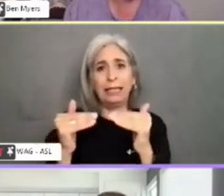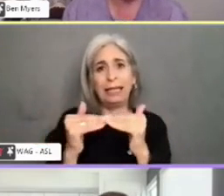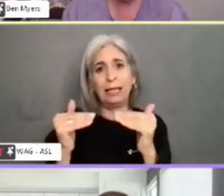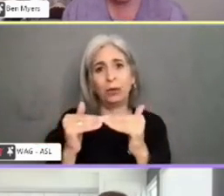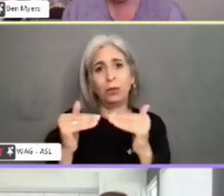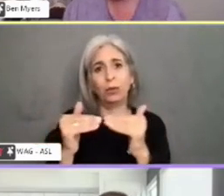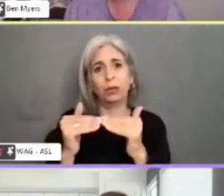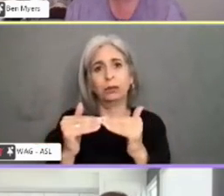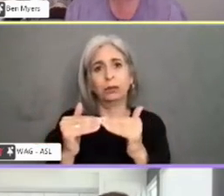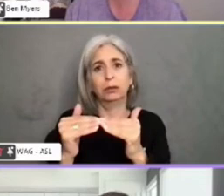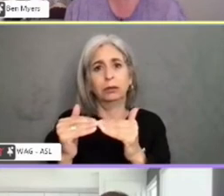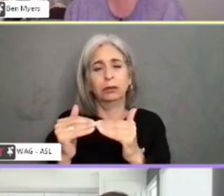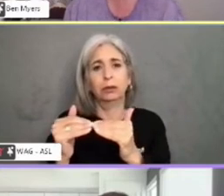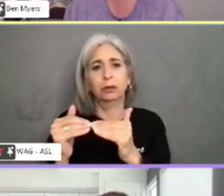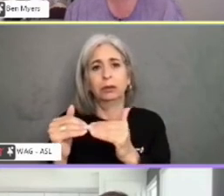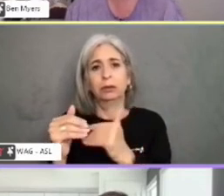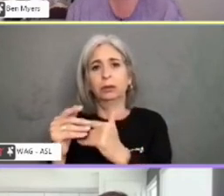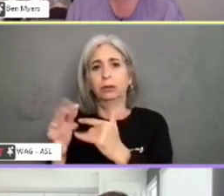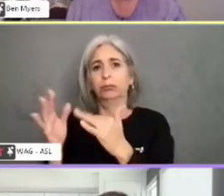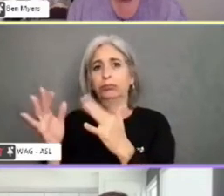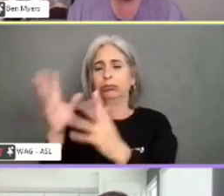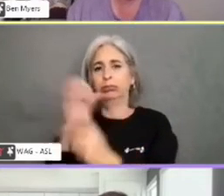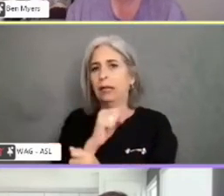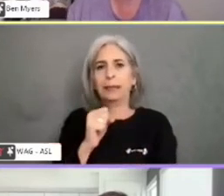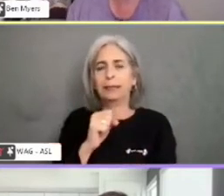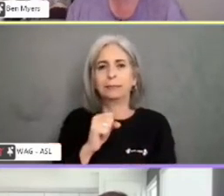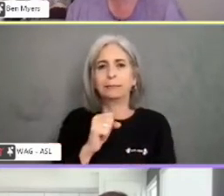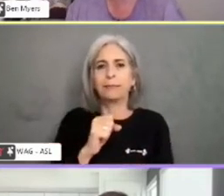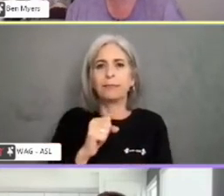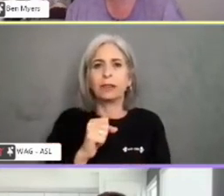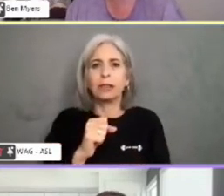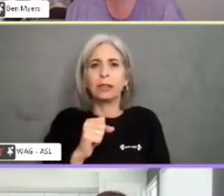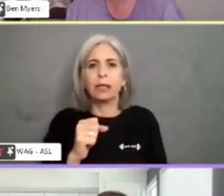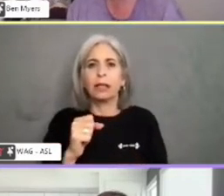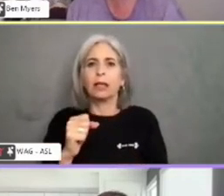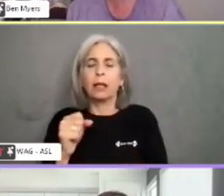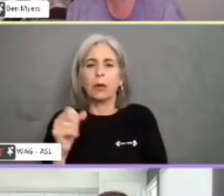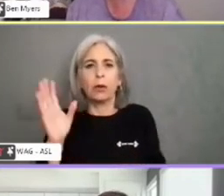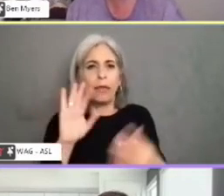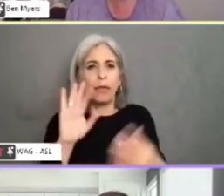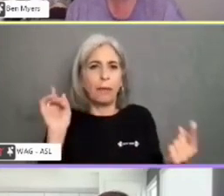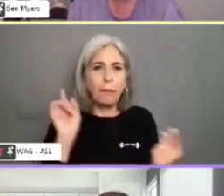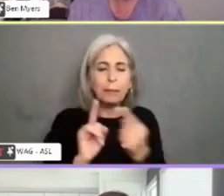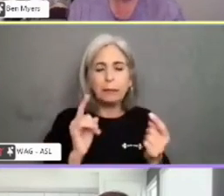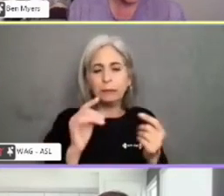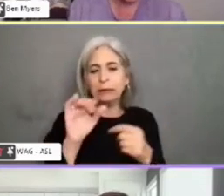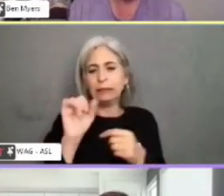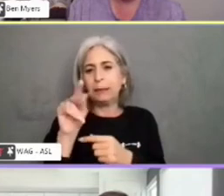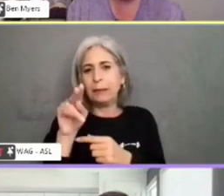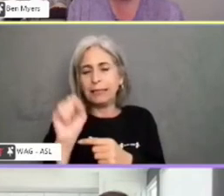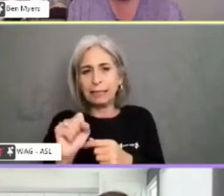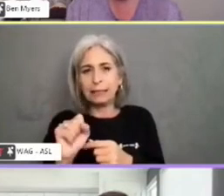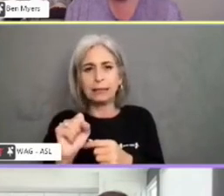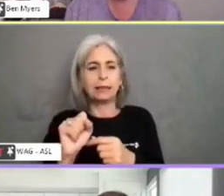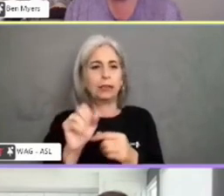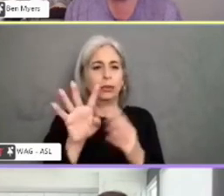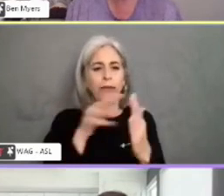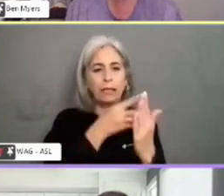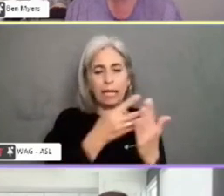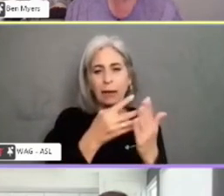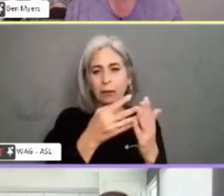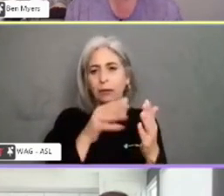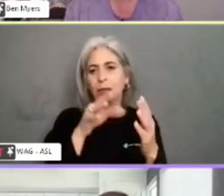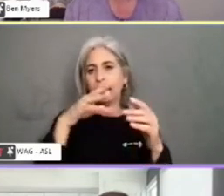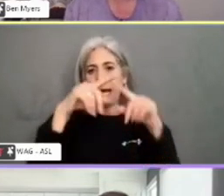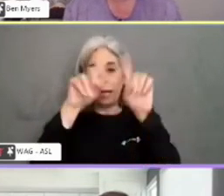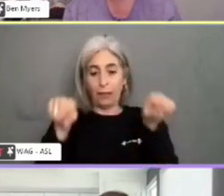the table where we were using minimal semantics, had you used the full-fledged proper semantics for that, you would have had the table semantics out of the box.